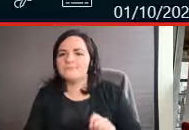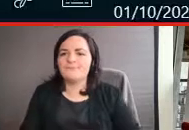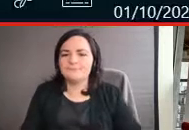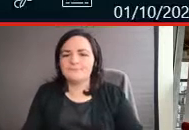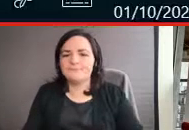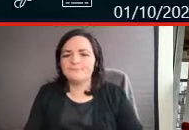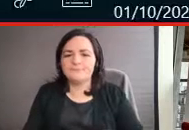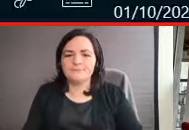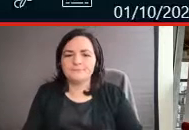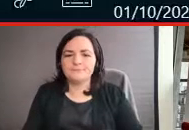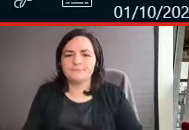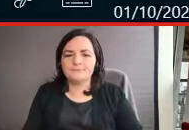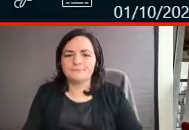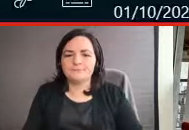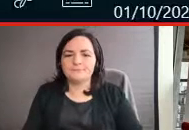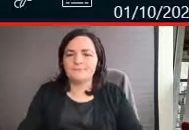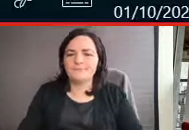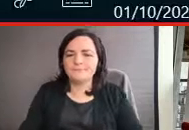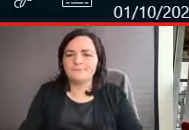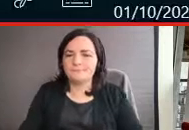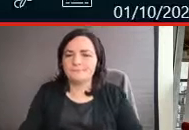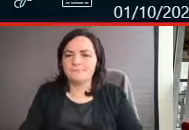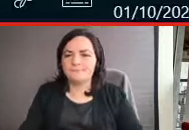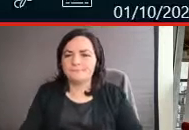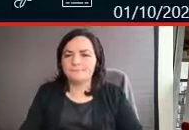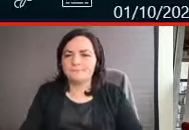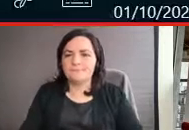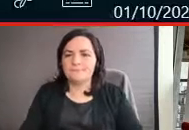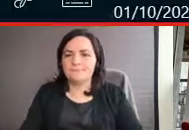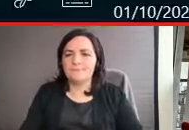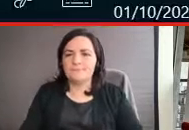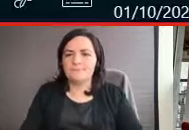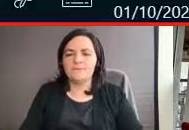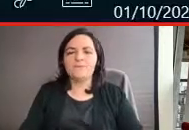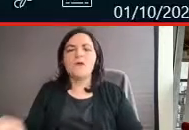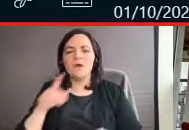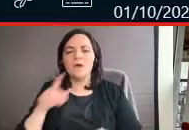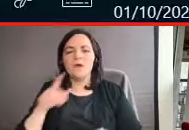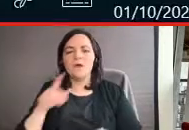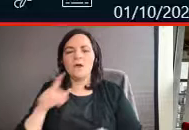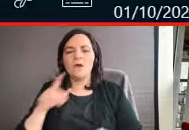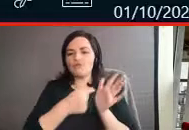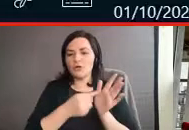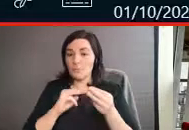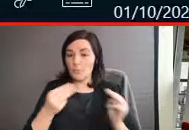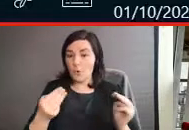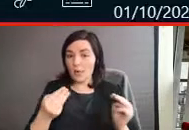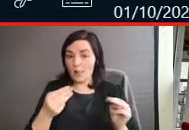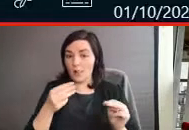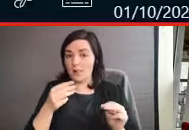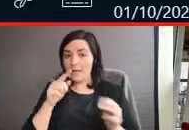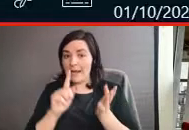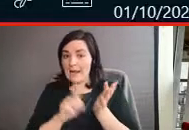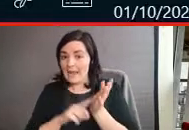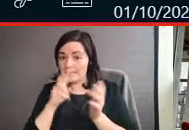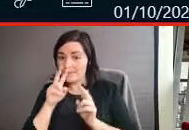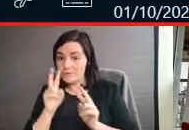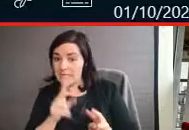so I am now in project on Moodle. Leah, are you seeing that?